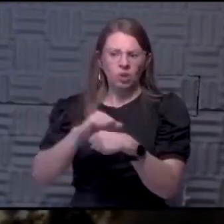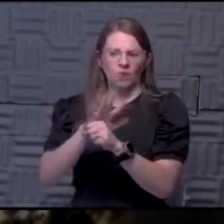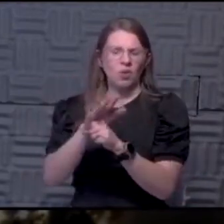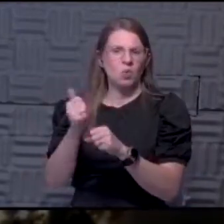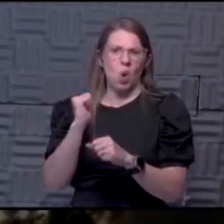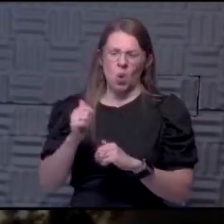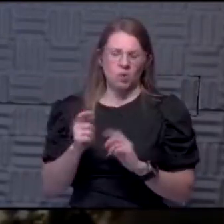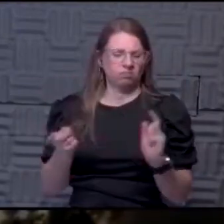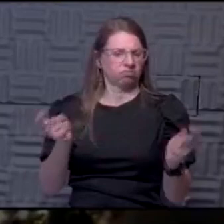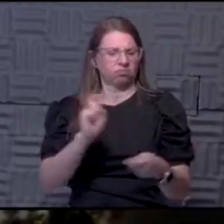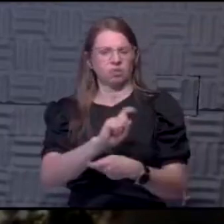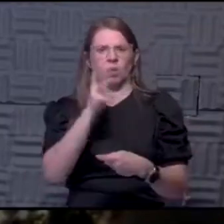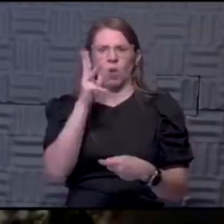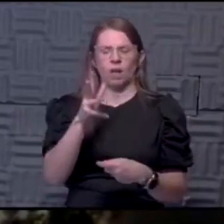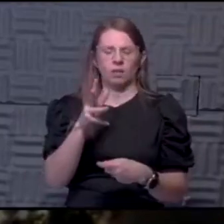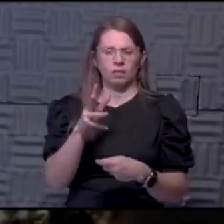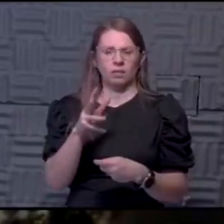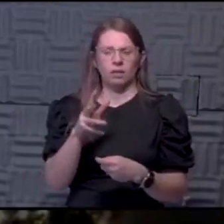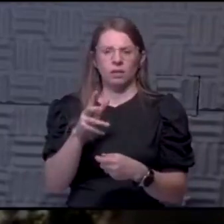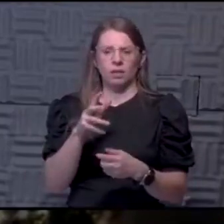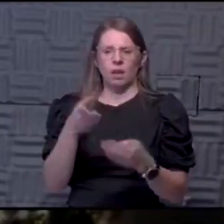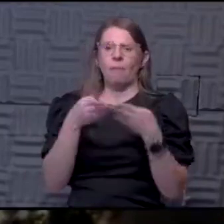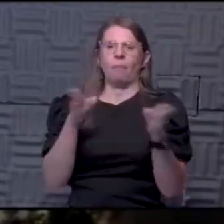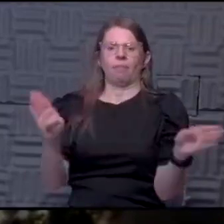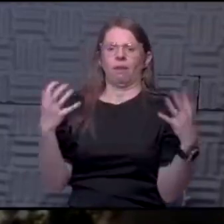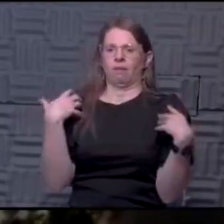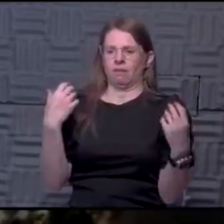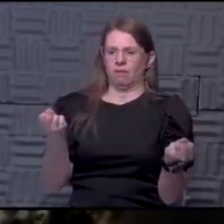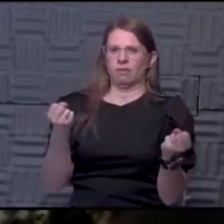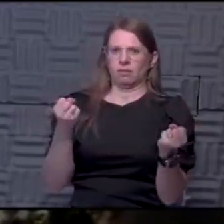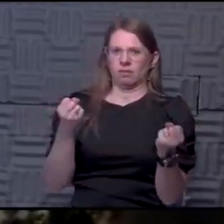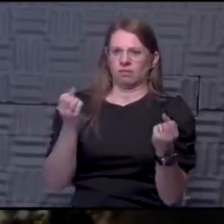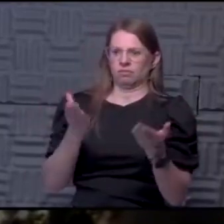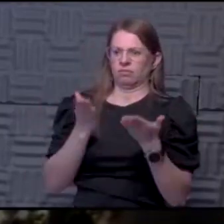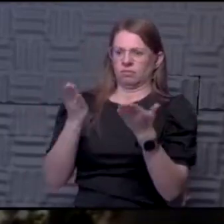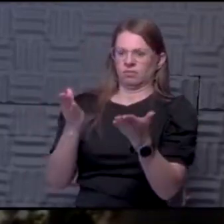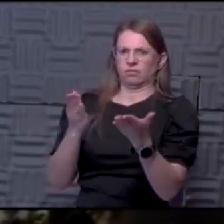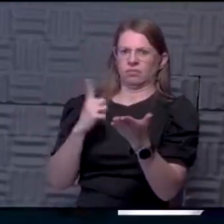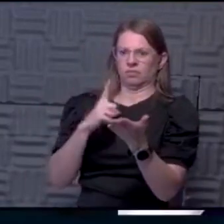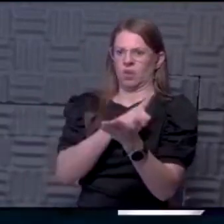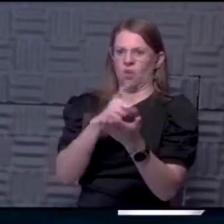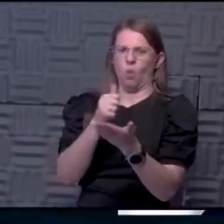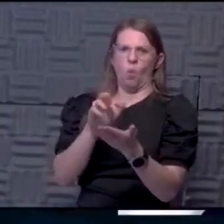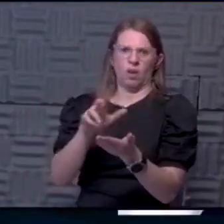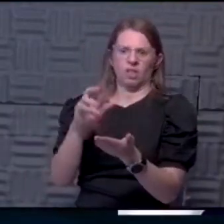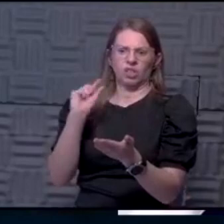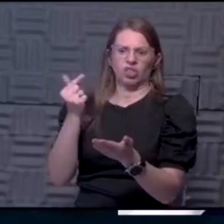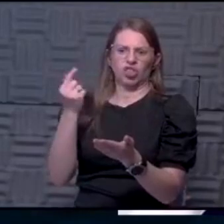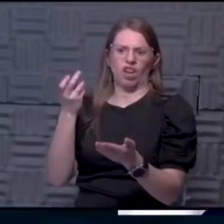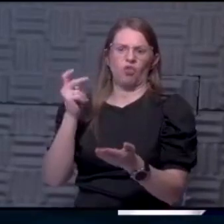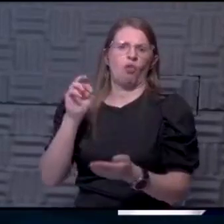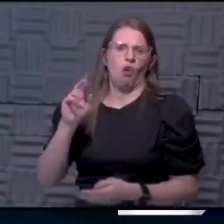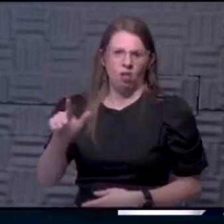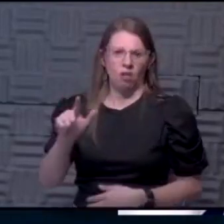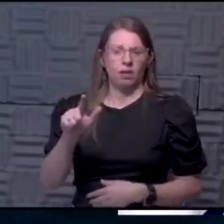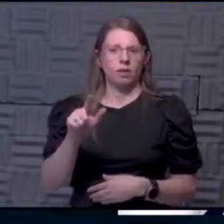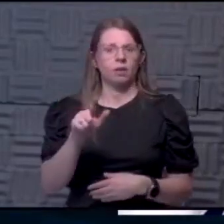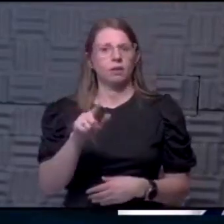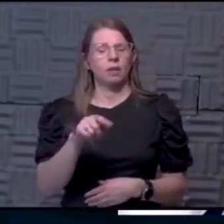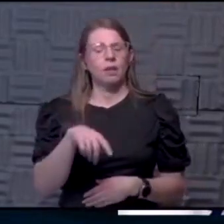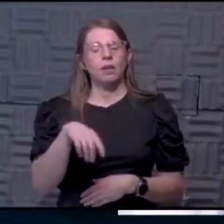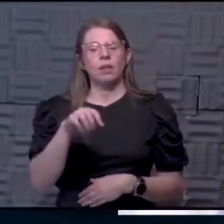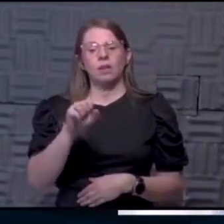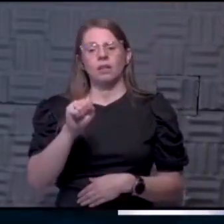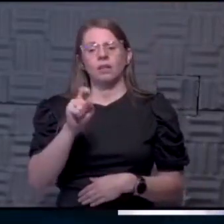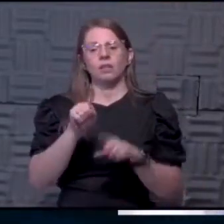turn public health authorities over to a legislative committee or an attorney general is ill-advised, I think. Yeah, like as they would say in Star Trek, live long